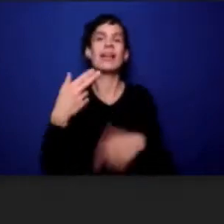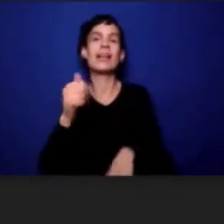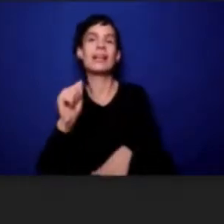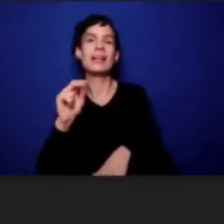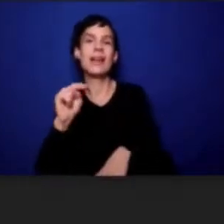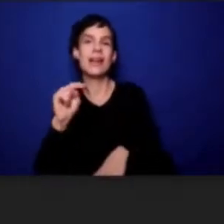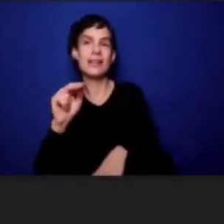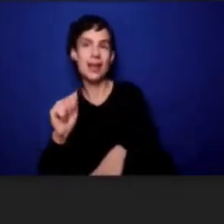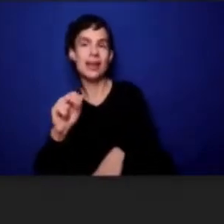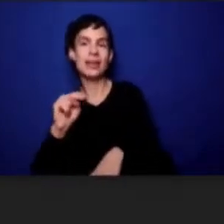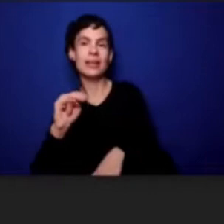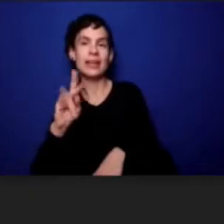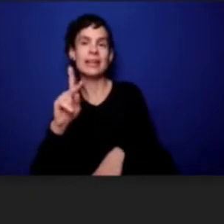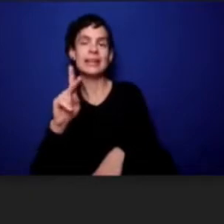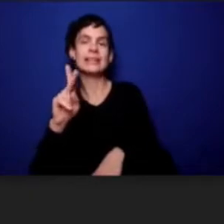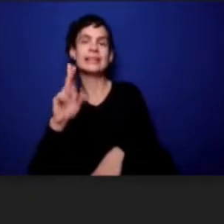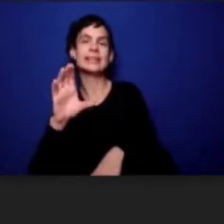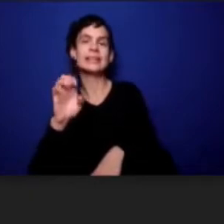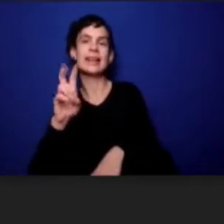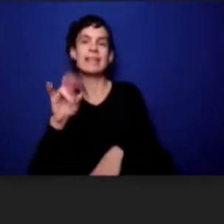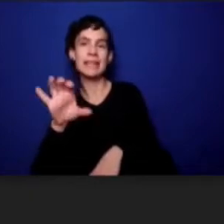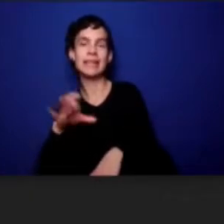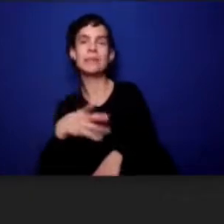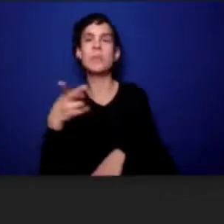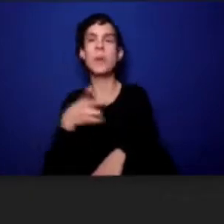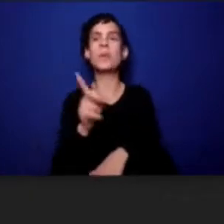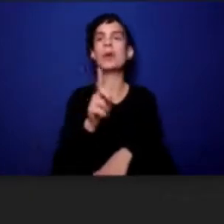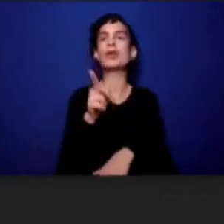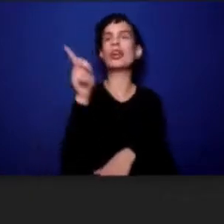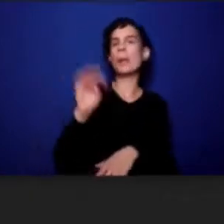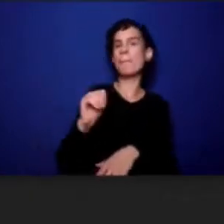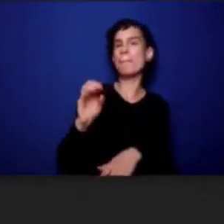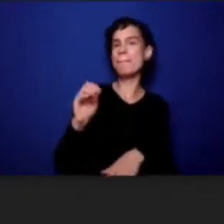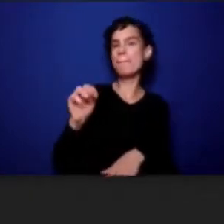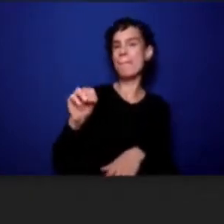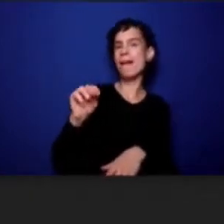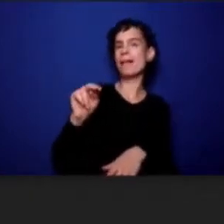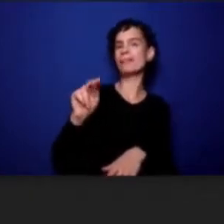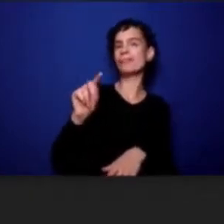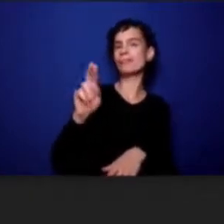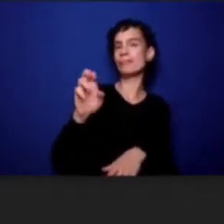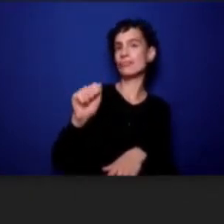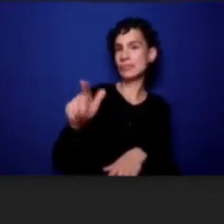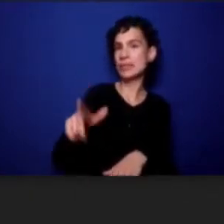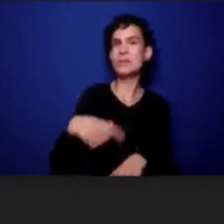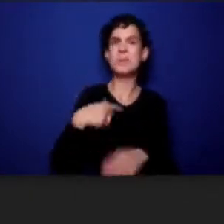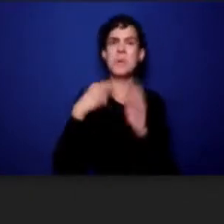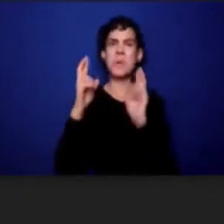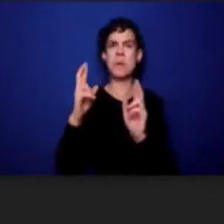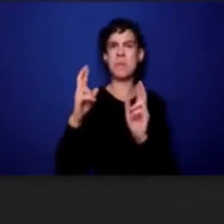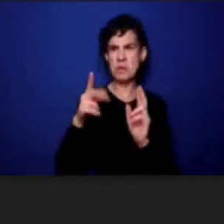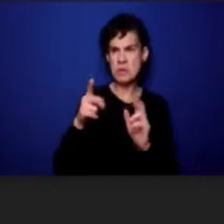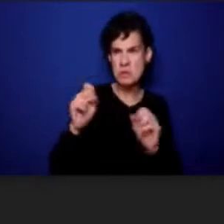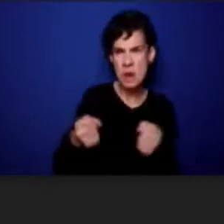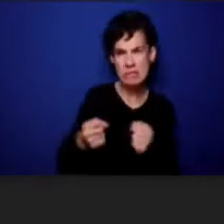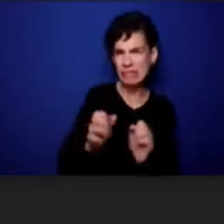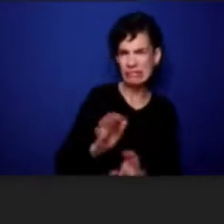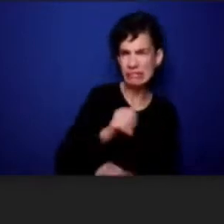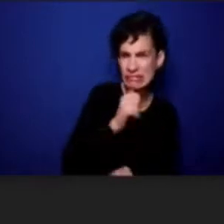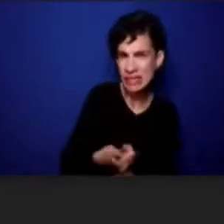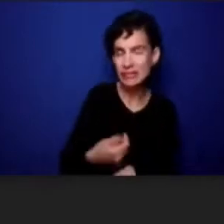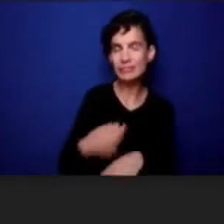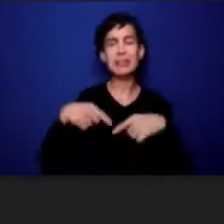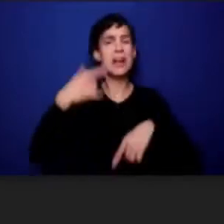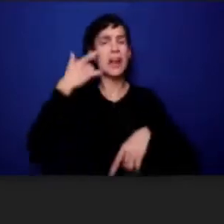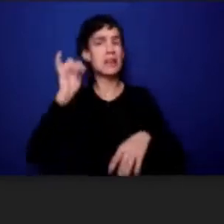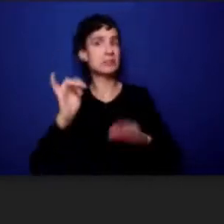at McGill in Montreal. And I hope it's not too cold there right now. It's kind of okay here in California,